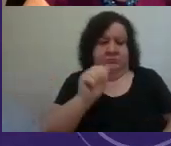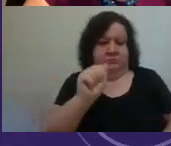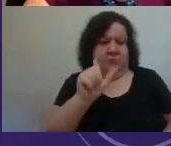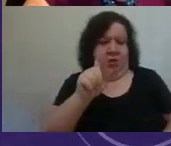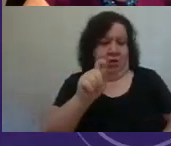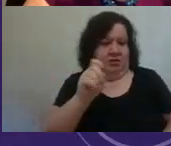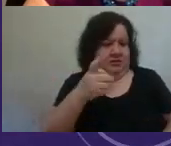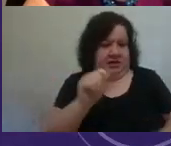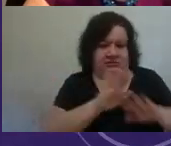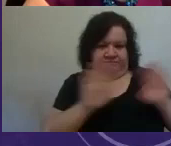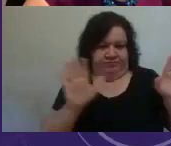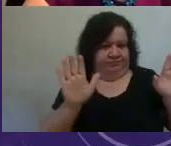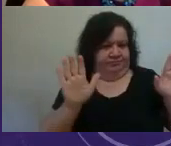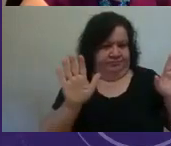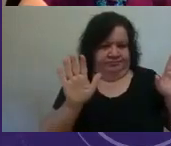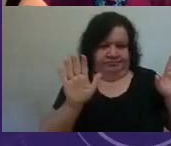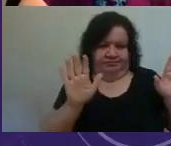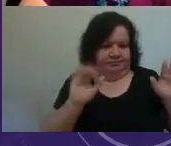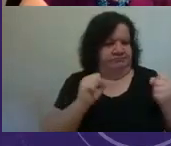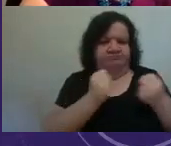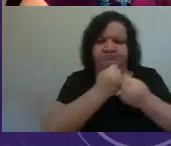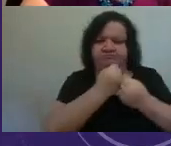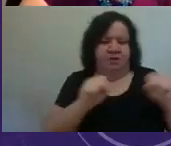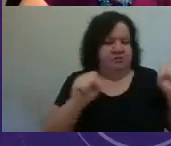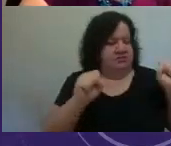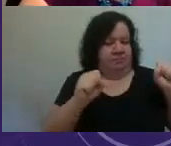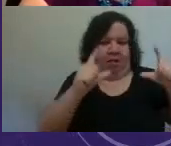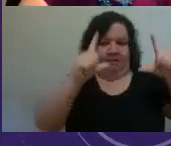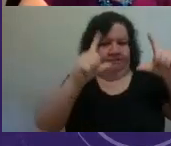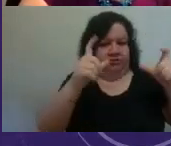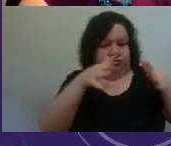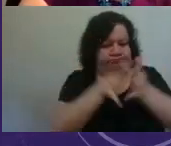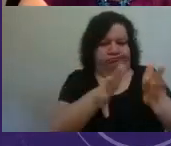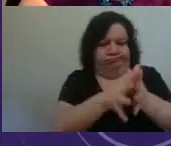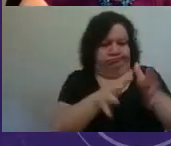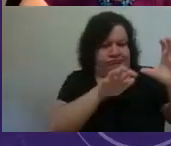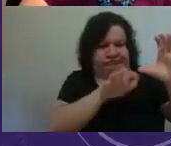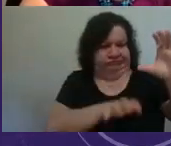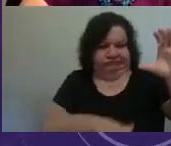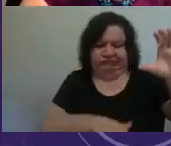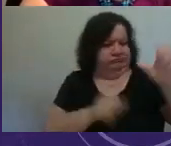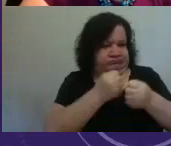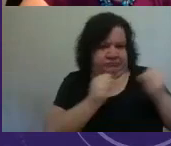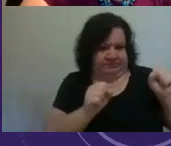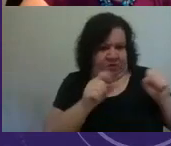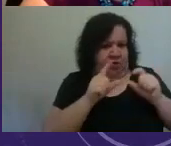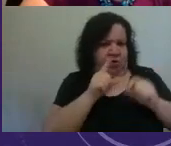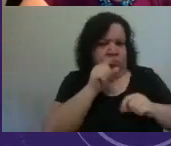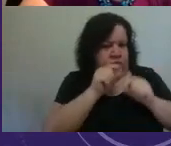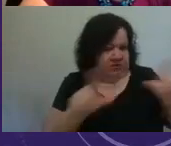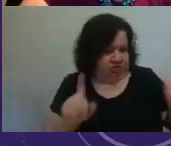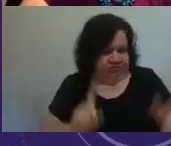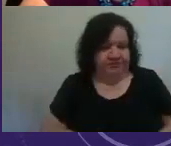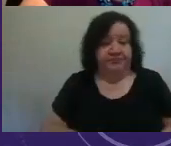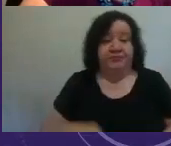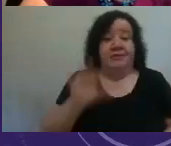image description within your tweet. For Facebook and Instagram, I think it's good practice to do both. But